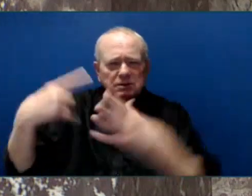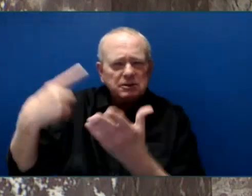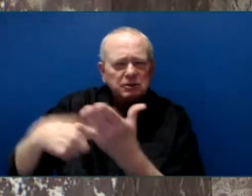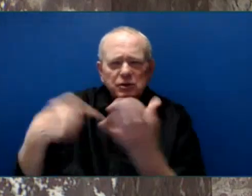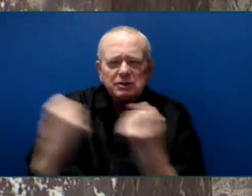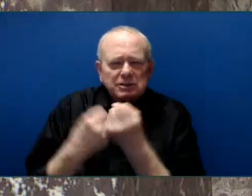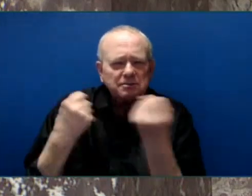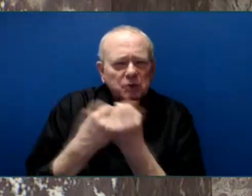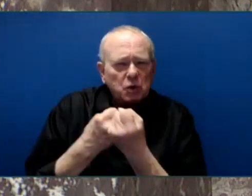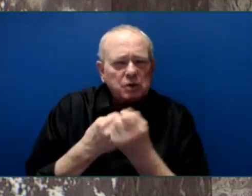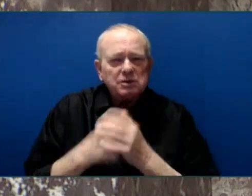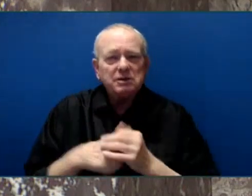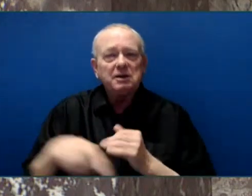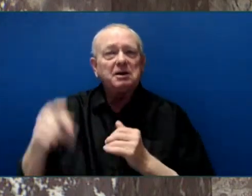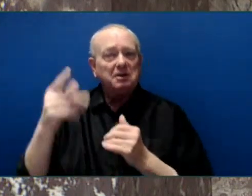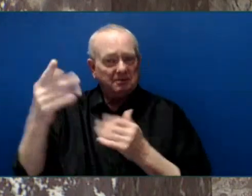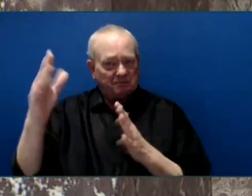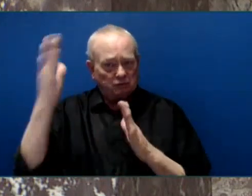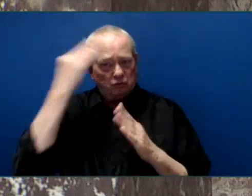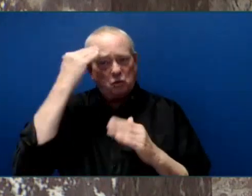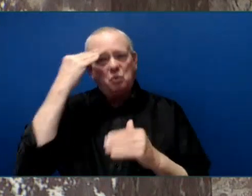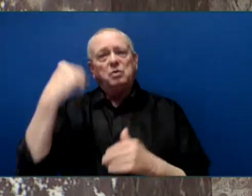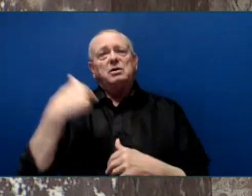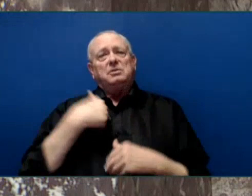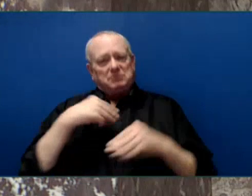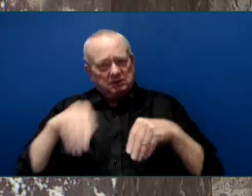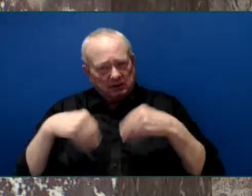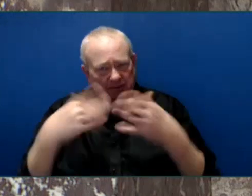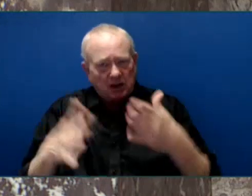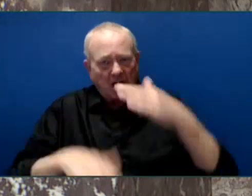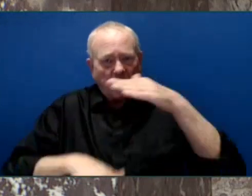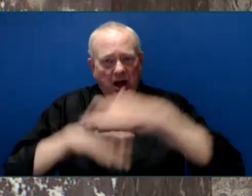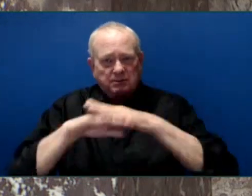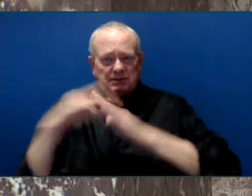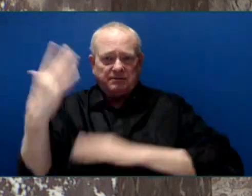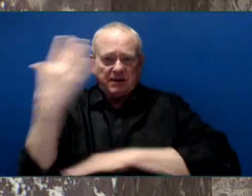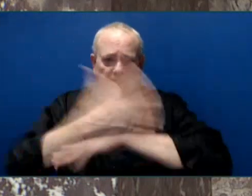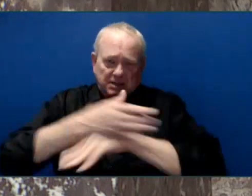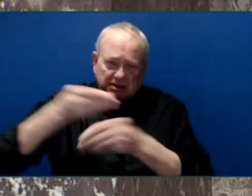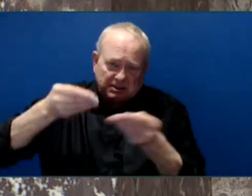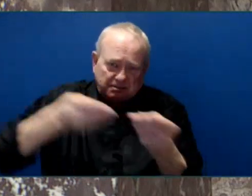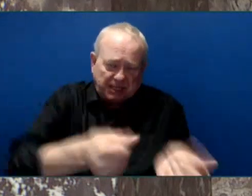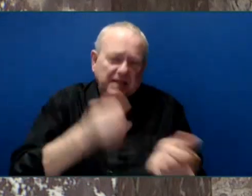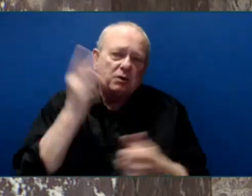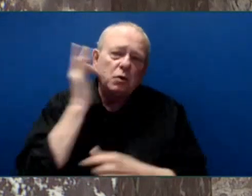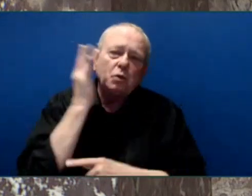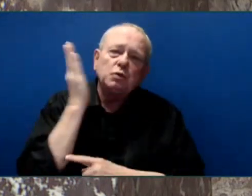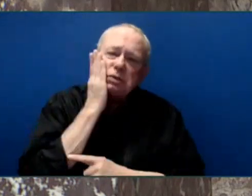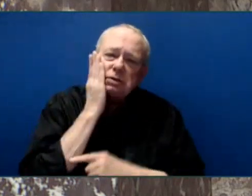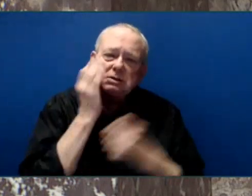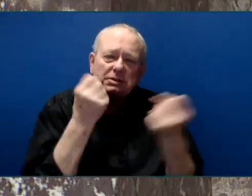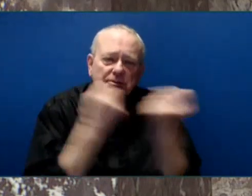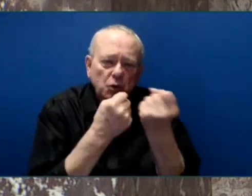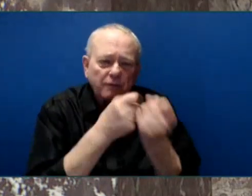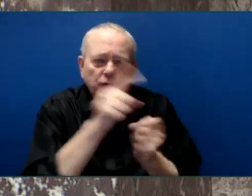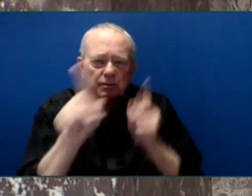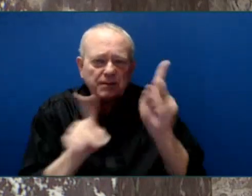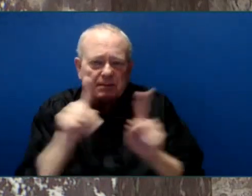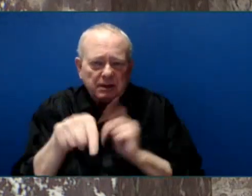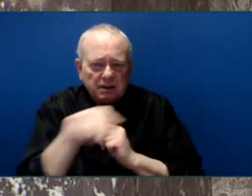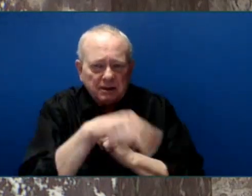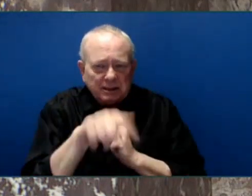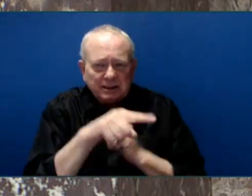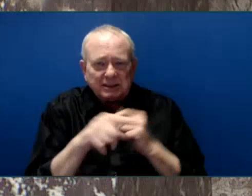provided up to 5 days of hotel and all other supports that individuals need to support them.